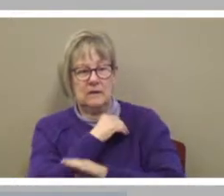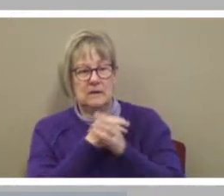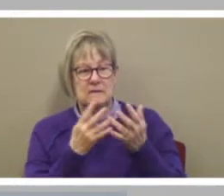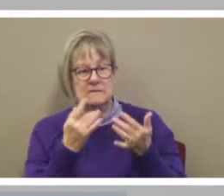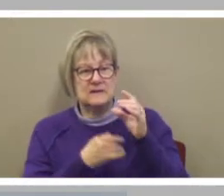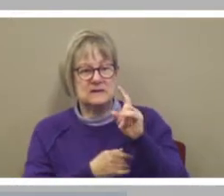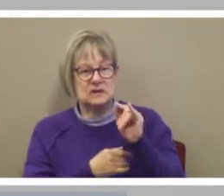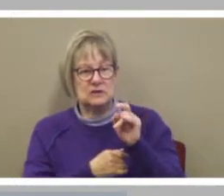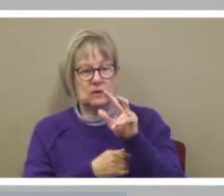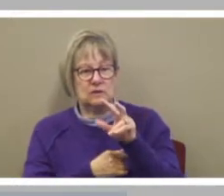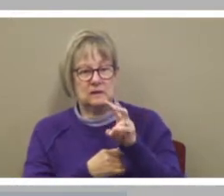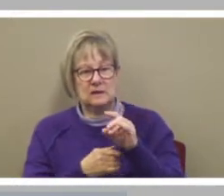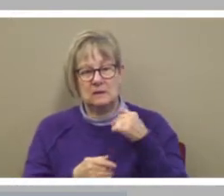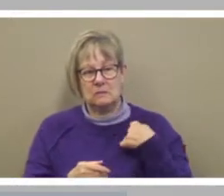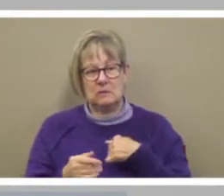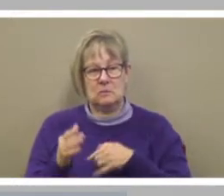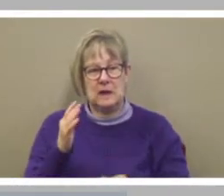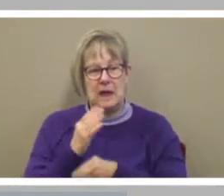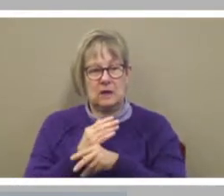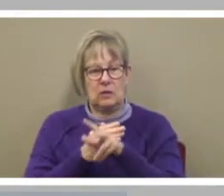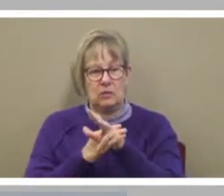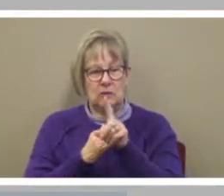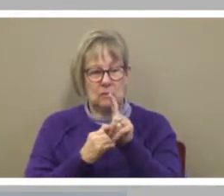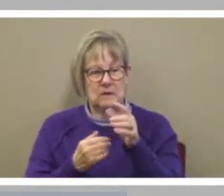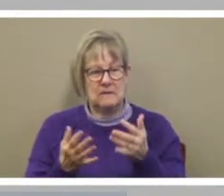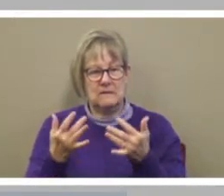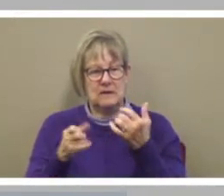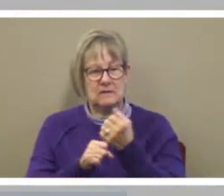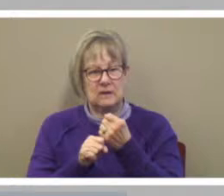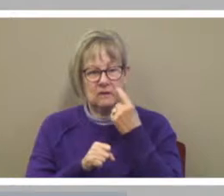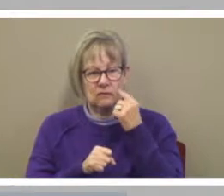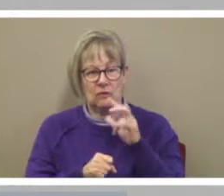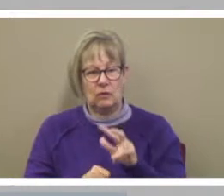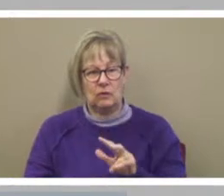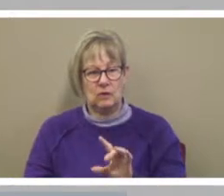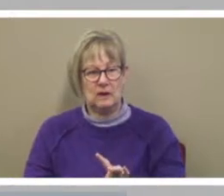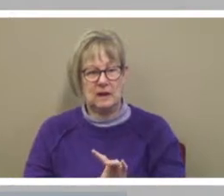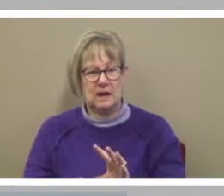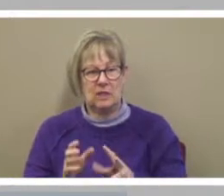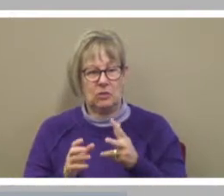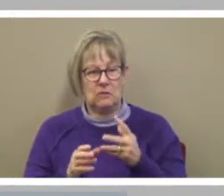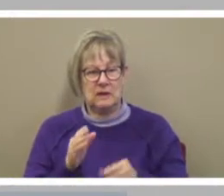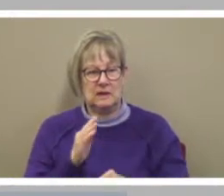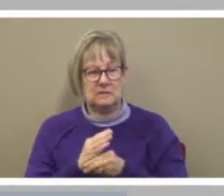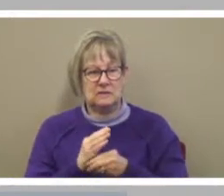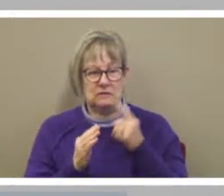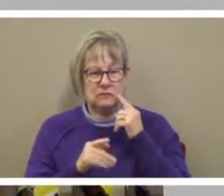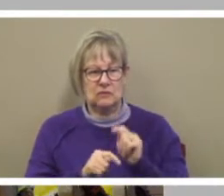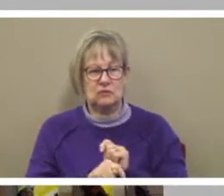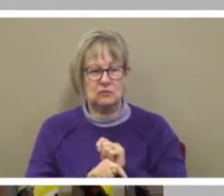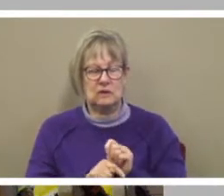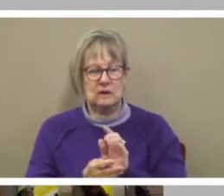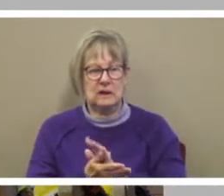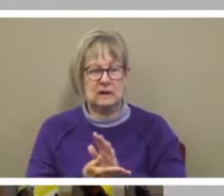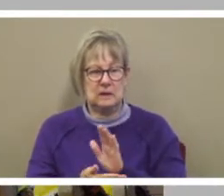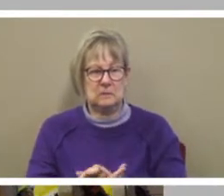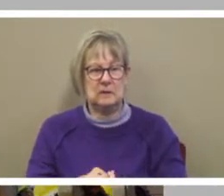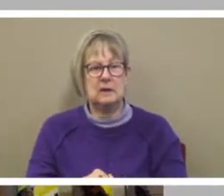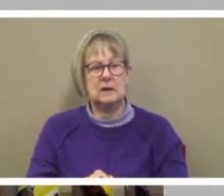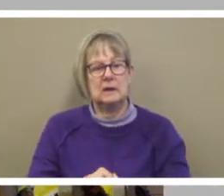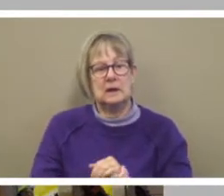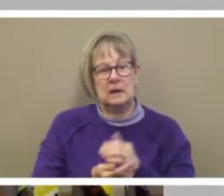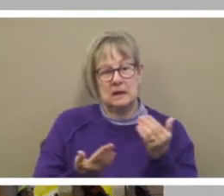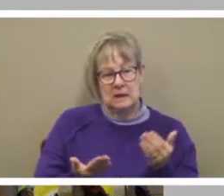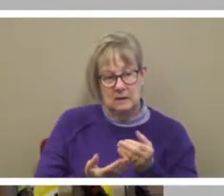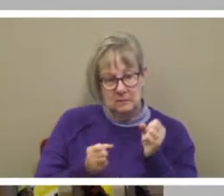We're going to be adding 31 firefighters for Fire Station 38 and three additional for just the training academy.